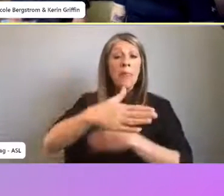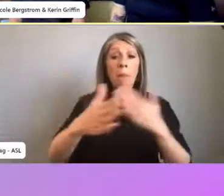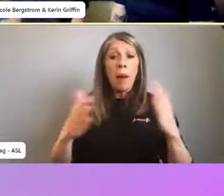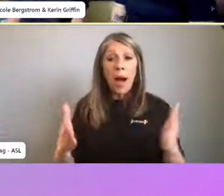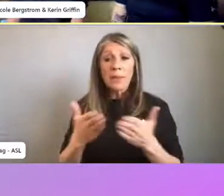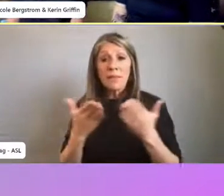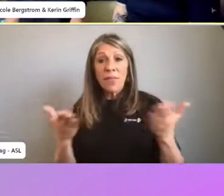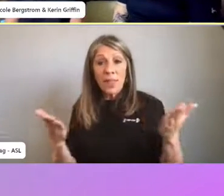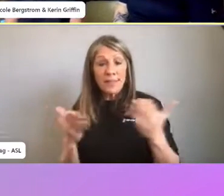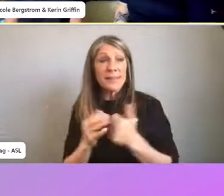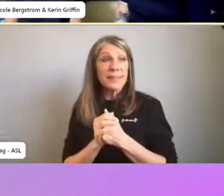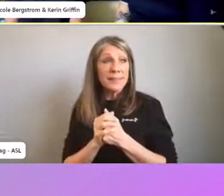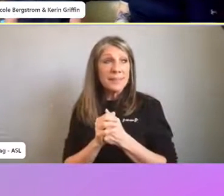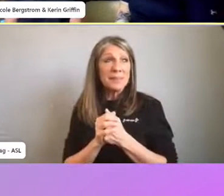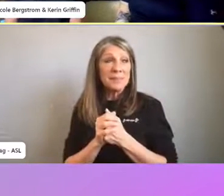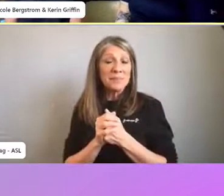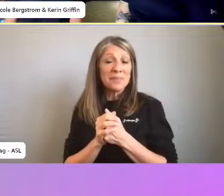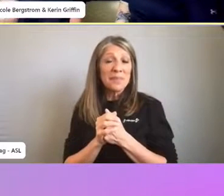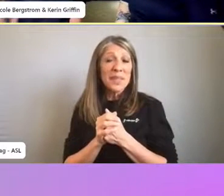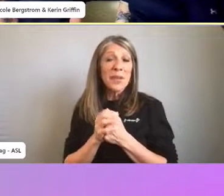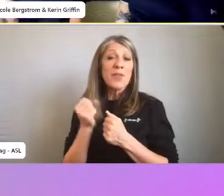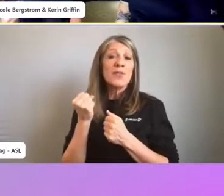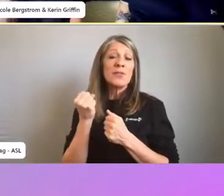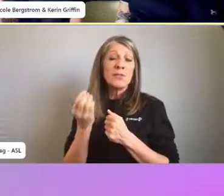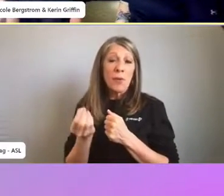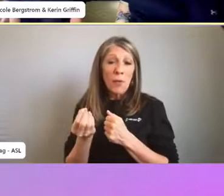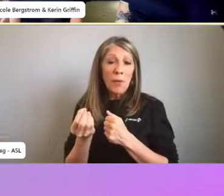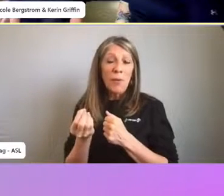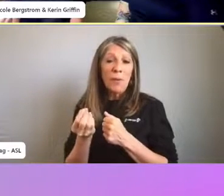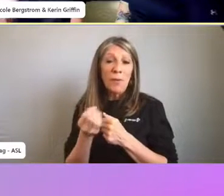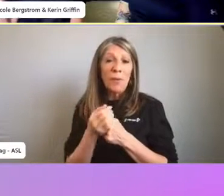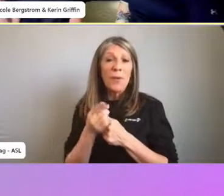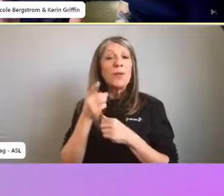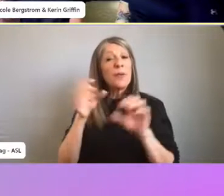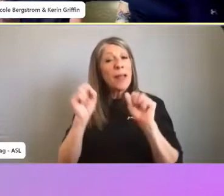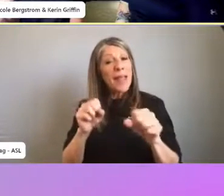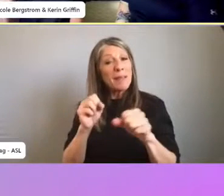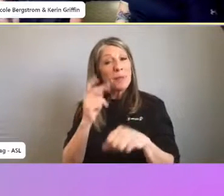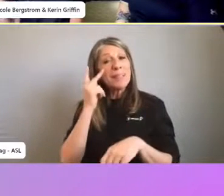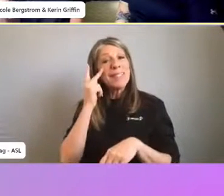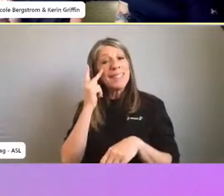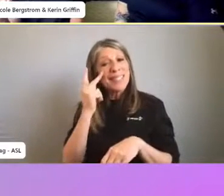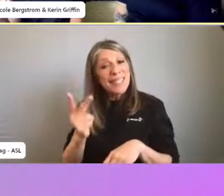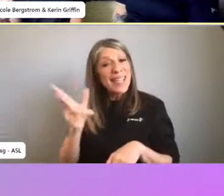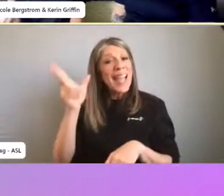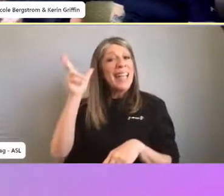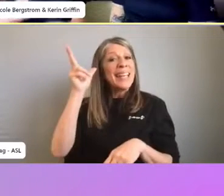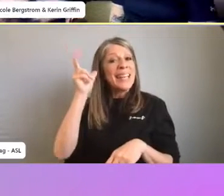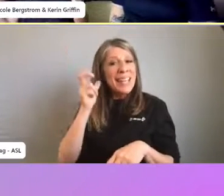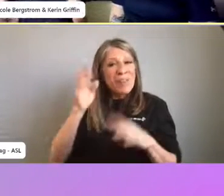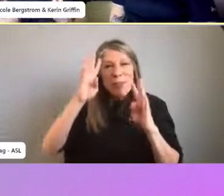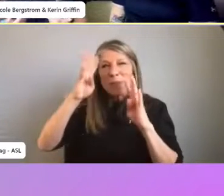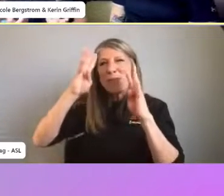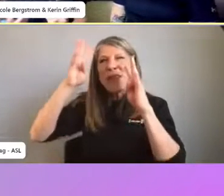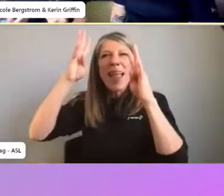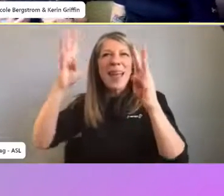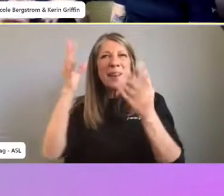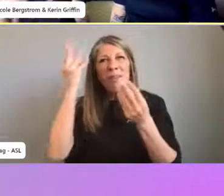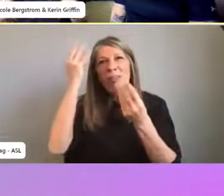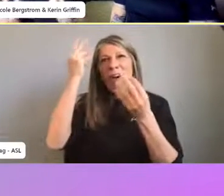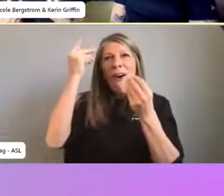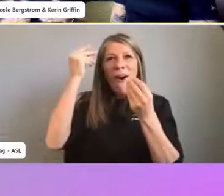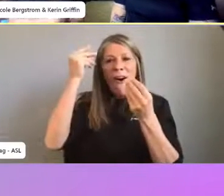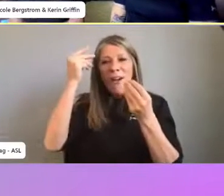things. And so you get to see and hear the creative juices, the thought,